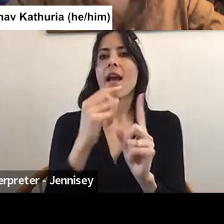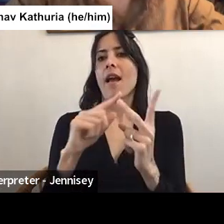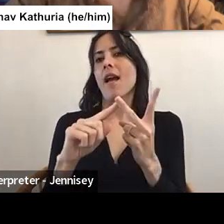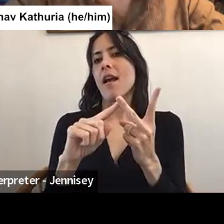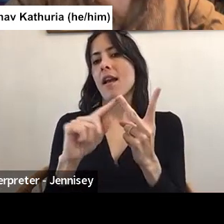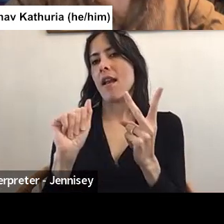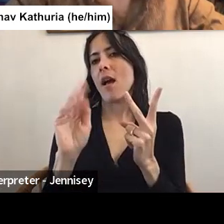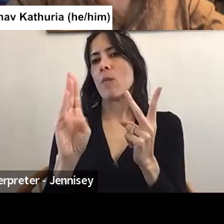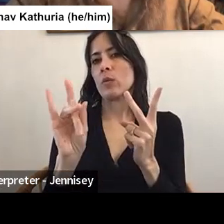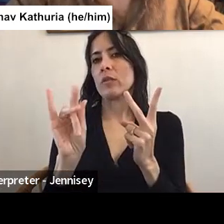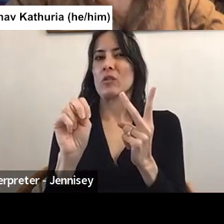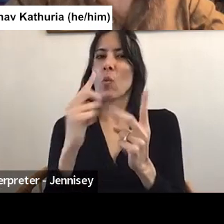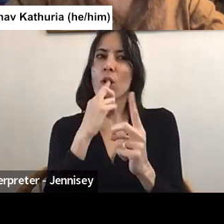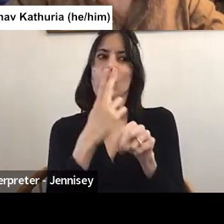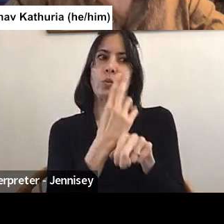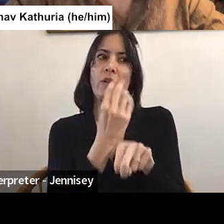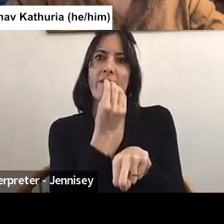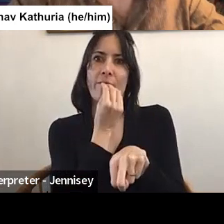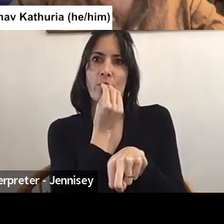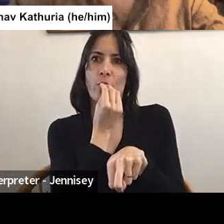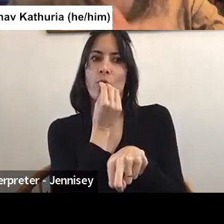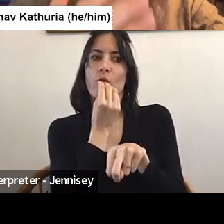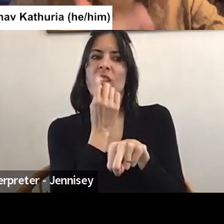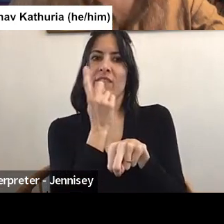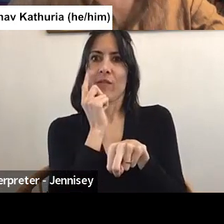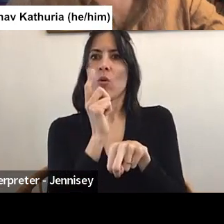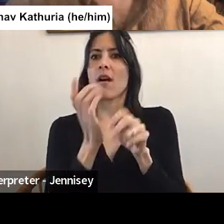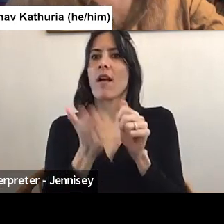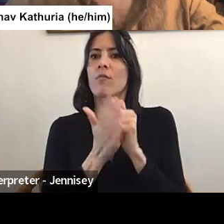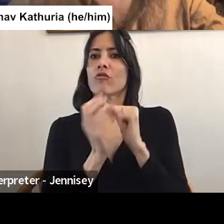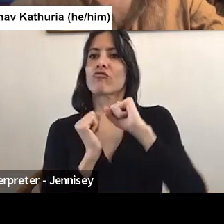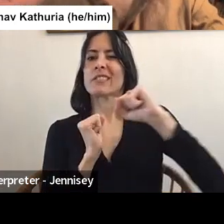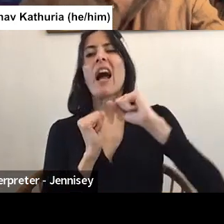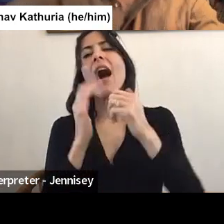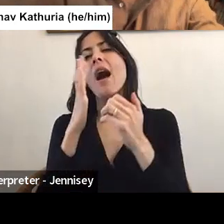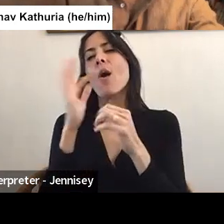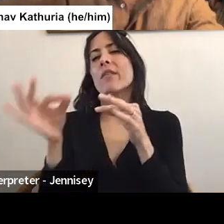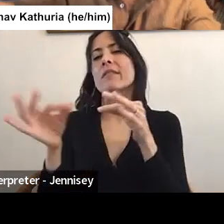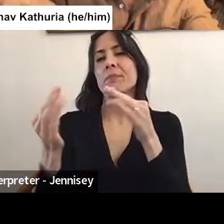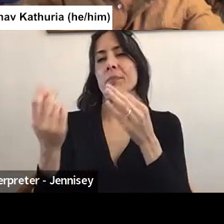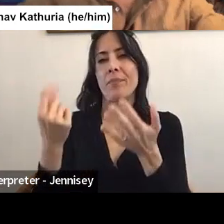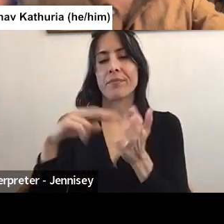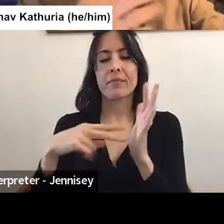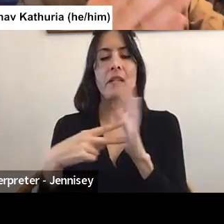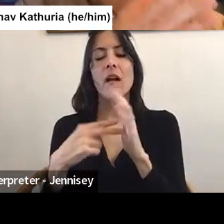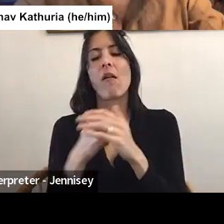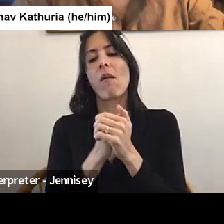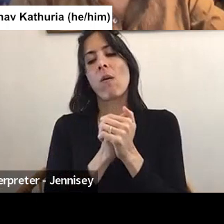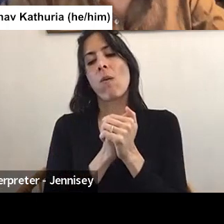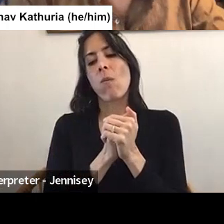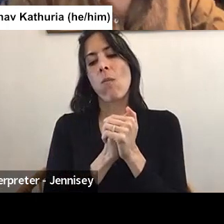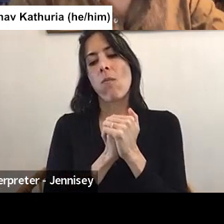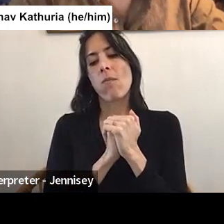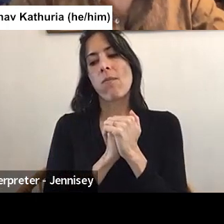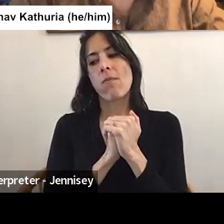goal of using food as a tool of resistance. So I'll talk a little bit about what that means. So we started